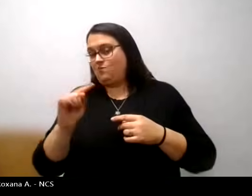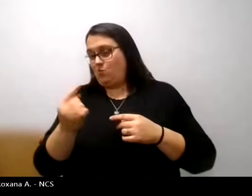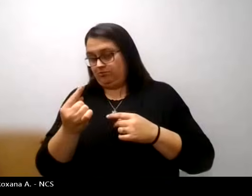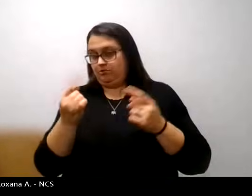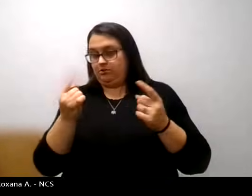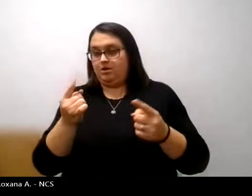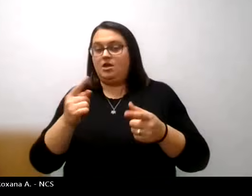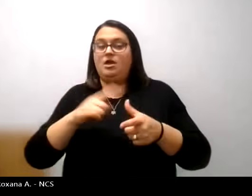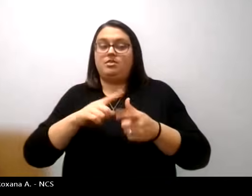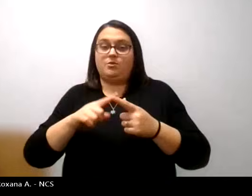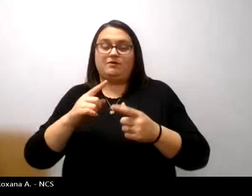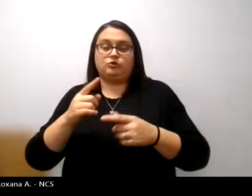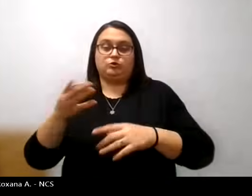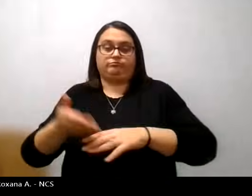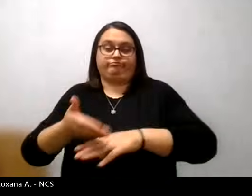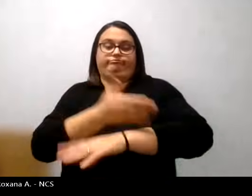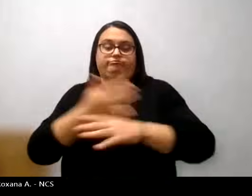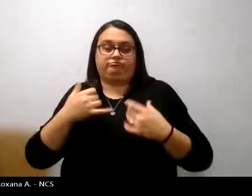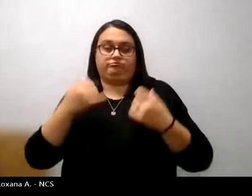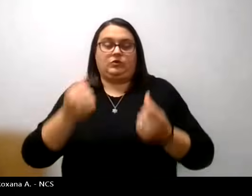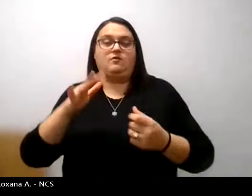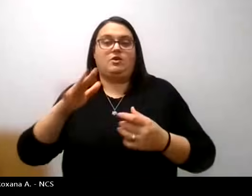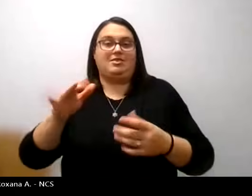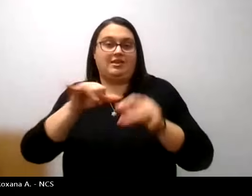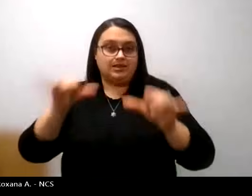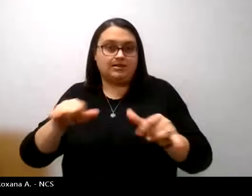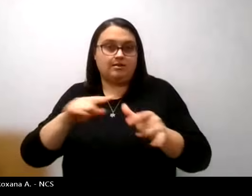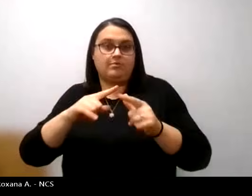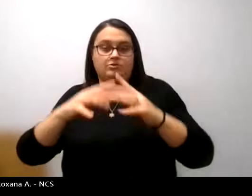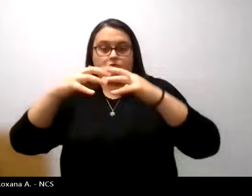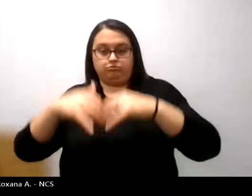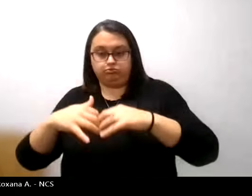recover the system sequentially and bring the system back up.